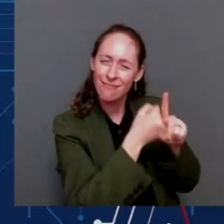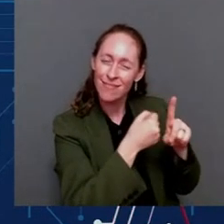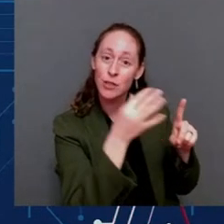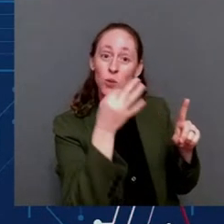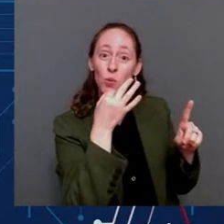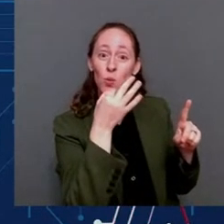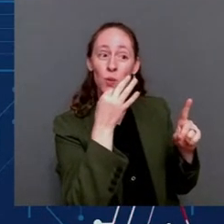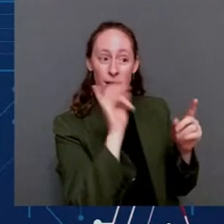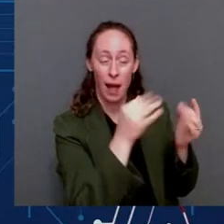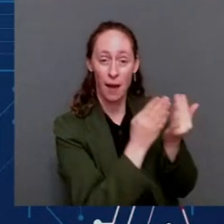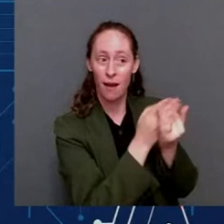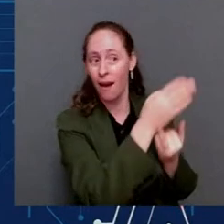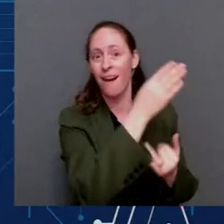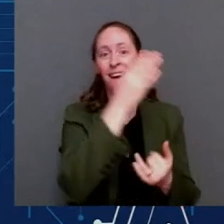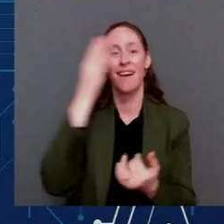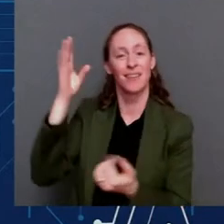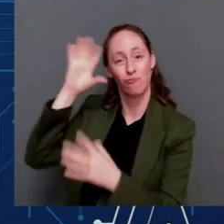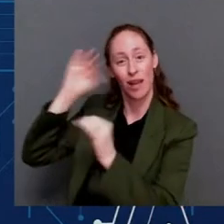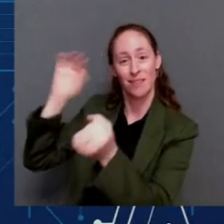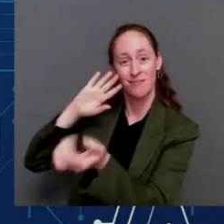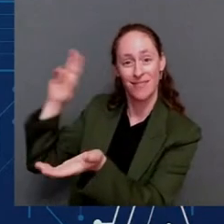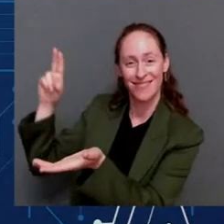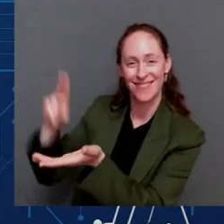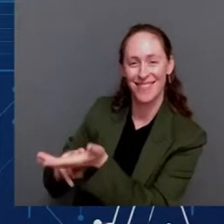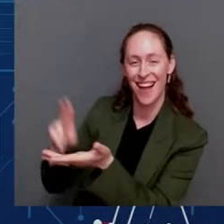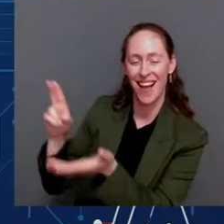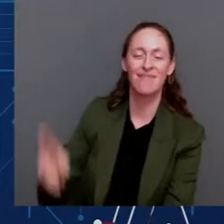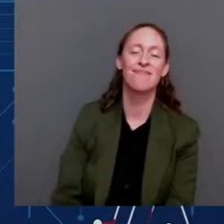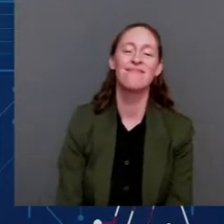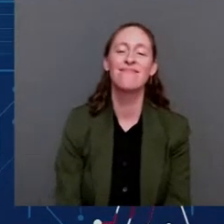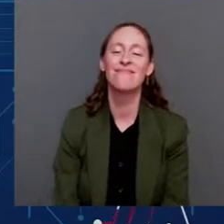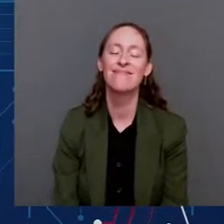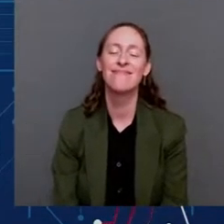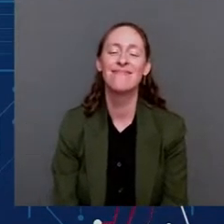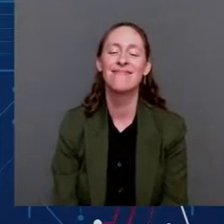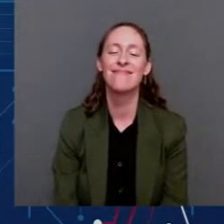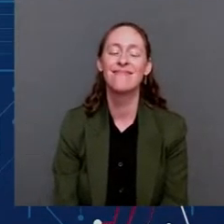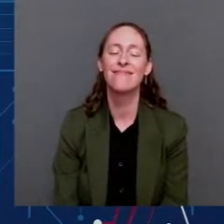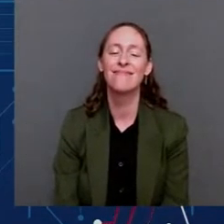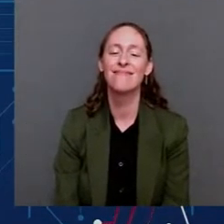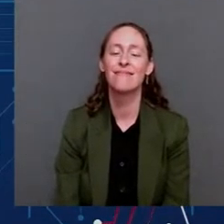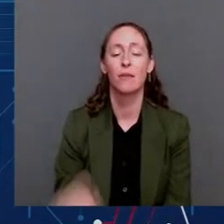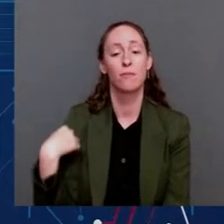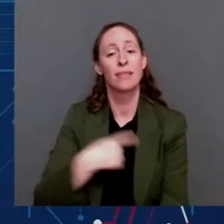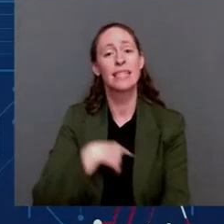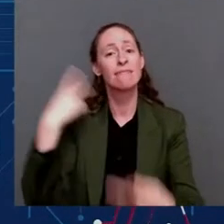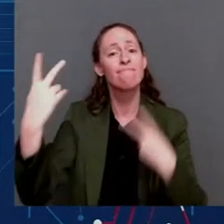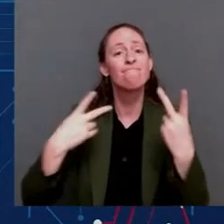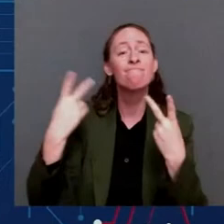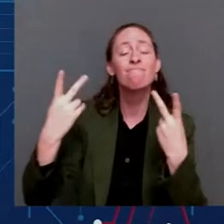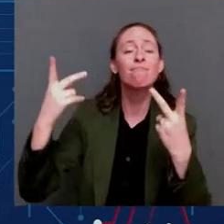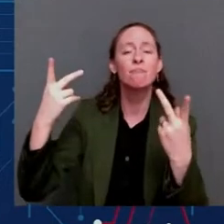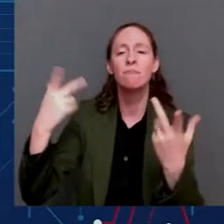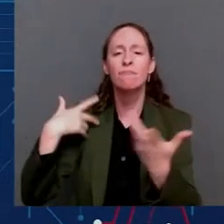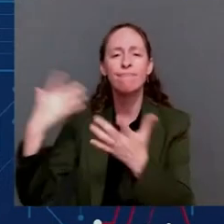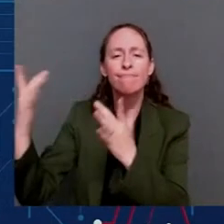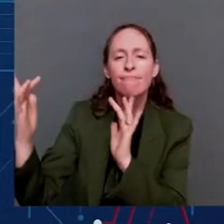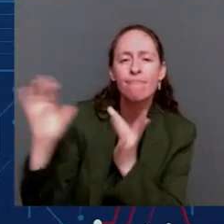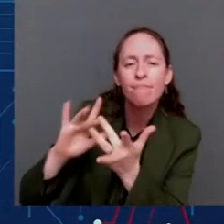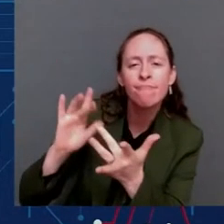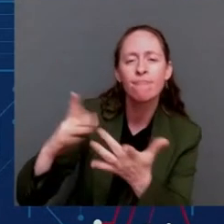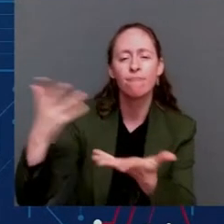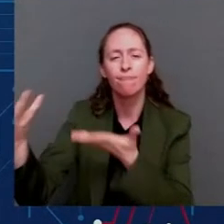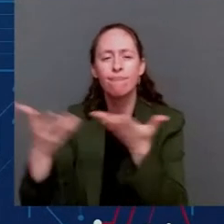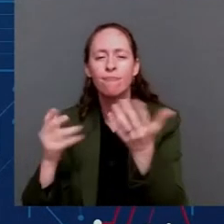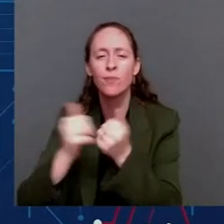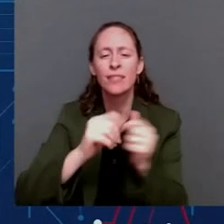my colleagues on both sides of the aisle across the country to make sure that we would get this day, make sure